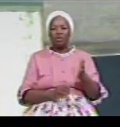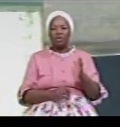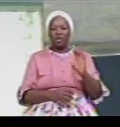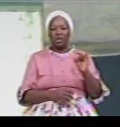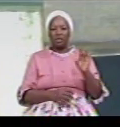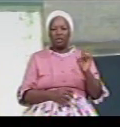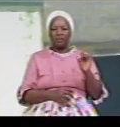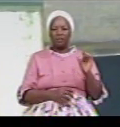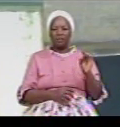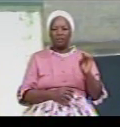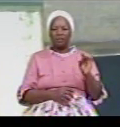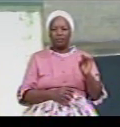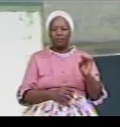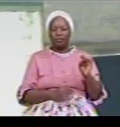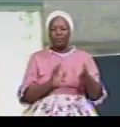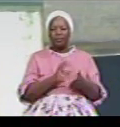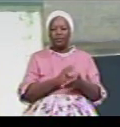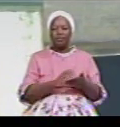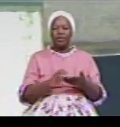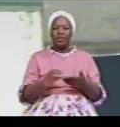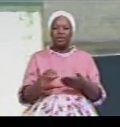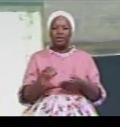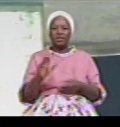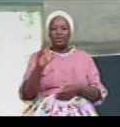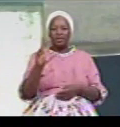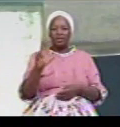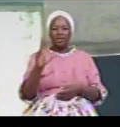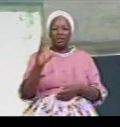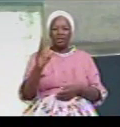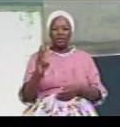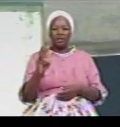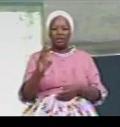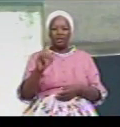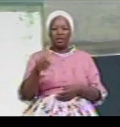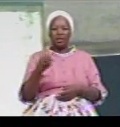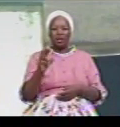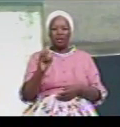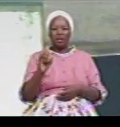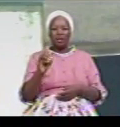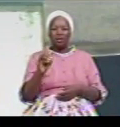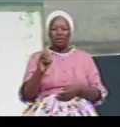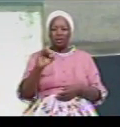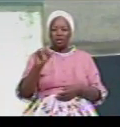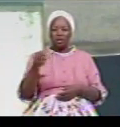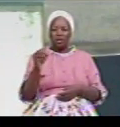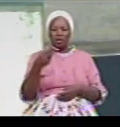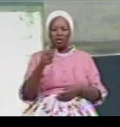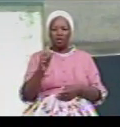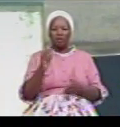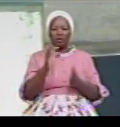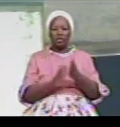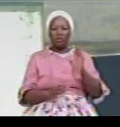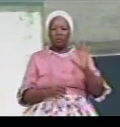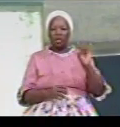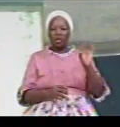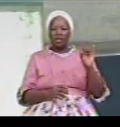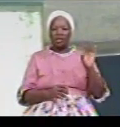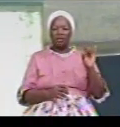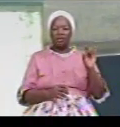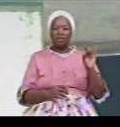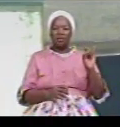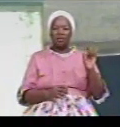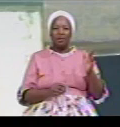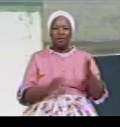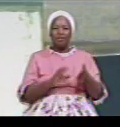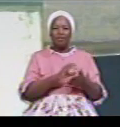18, verse 36. John chapter 18, and I'm reading